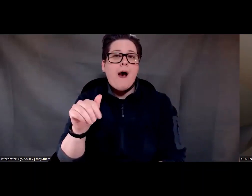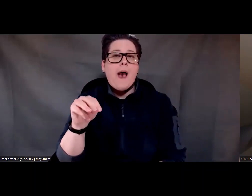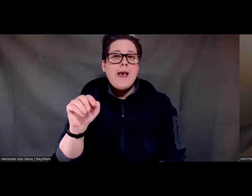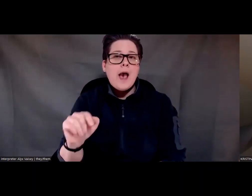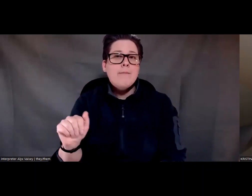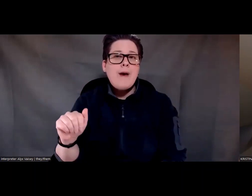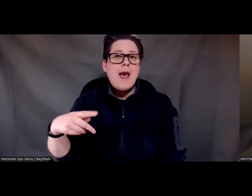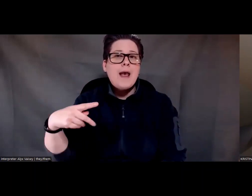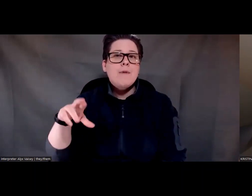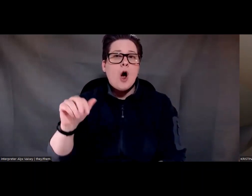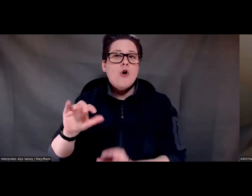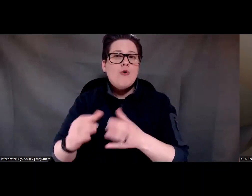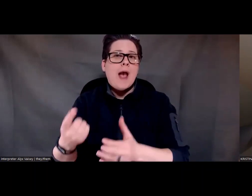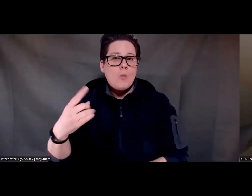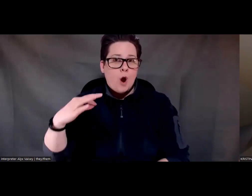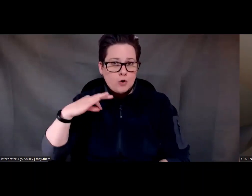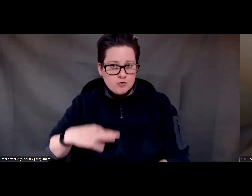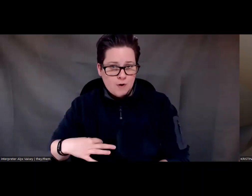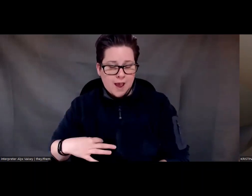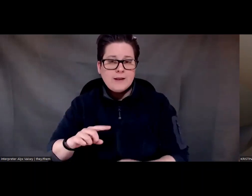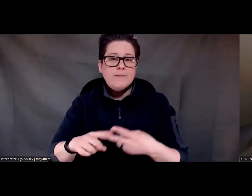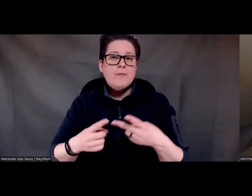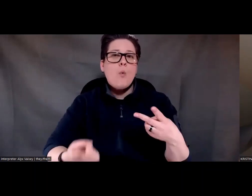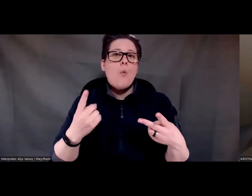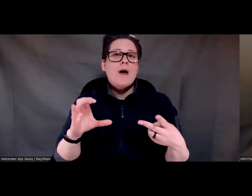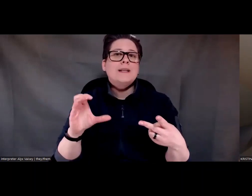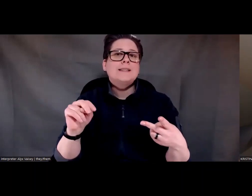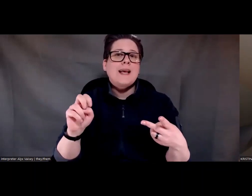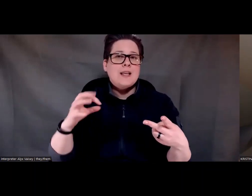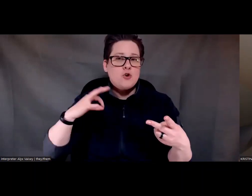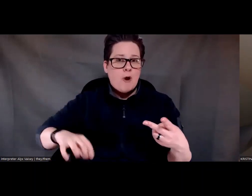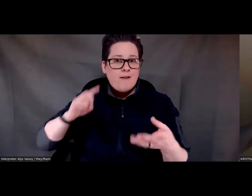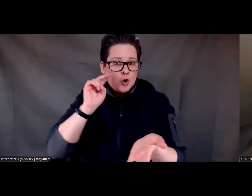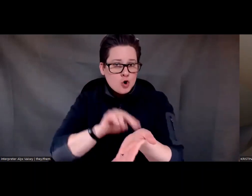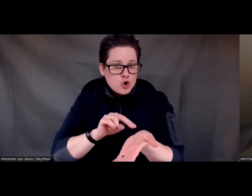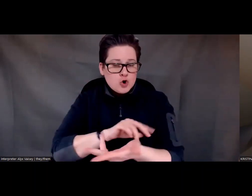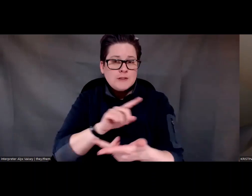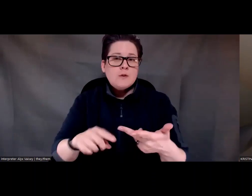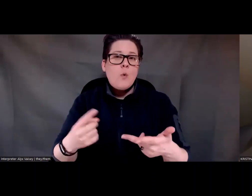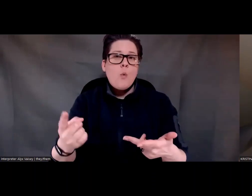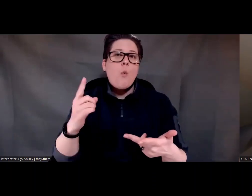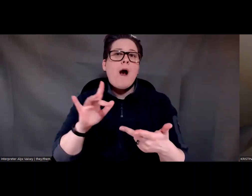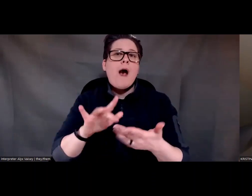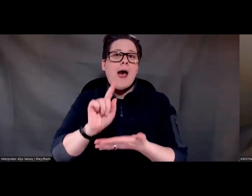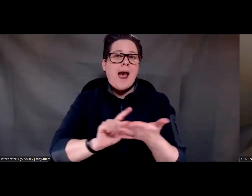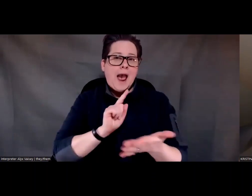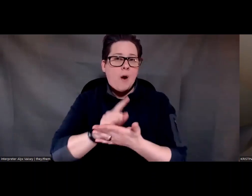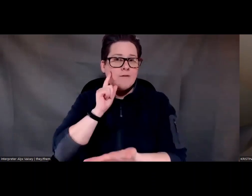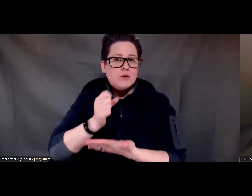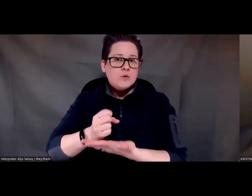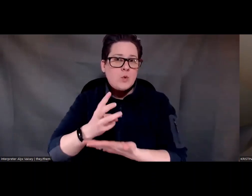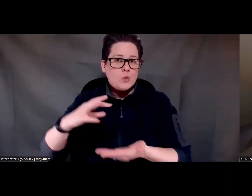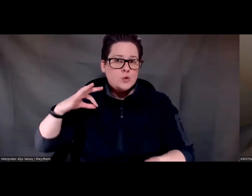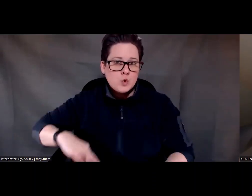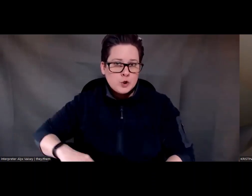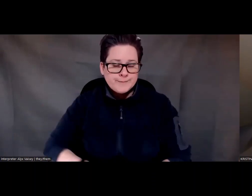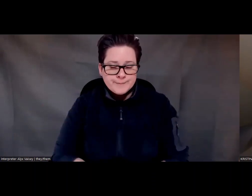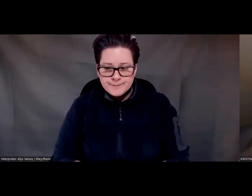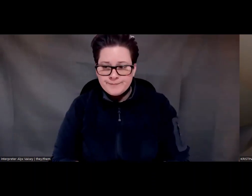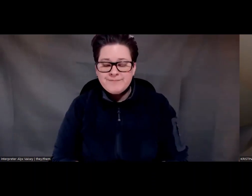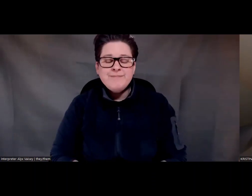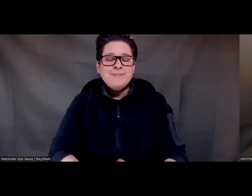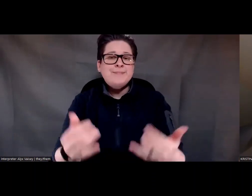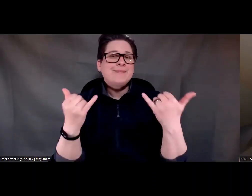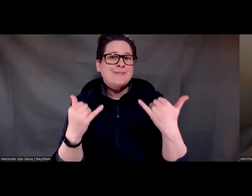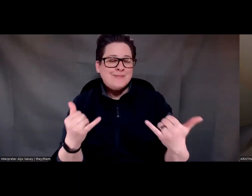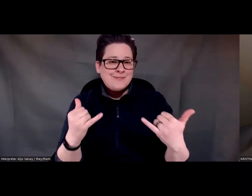PRA Category 1 credit, 1 CNE credit for nurses, and 1 contact hour for social workers. Today,